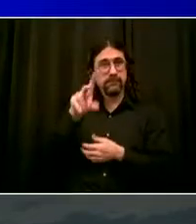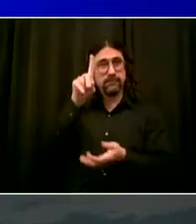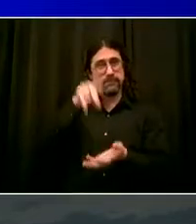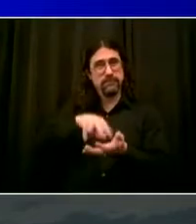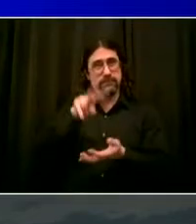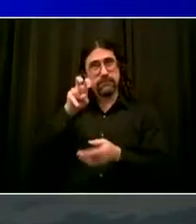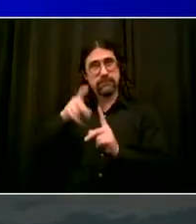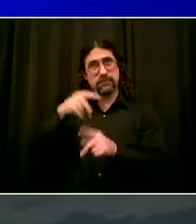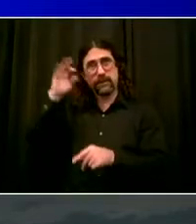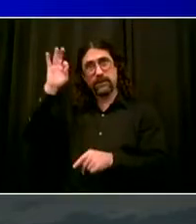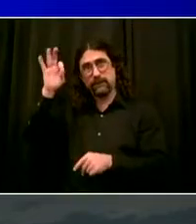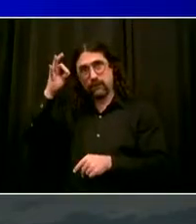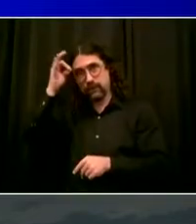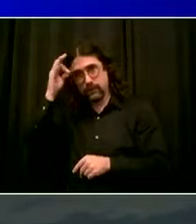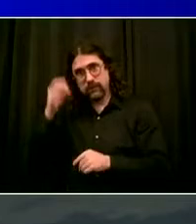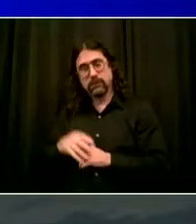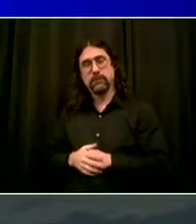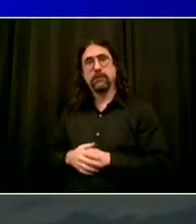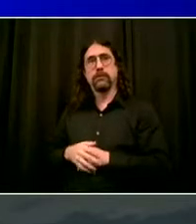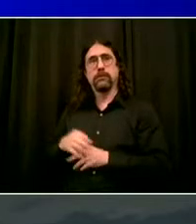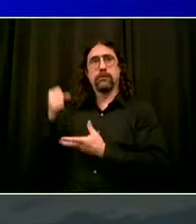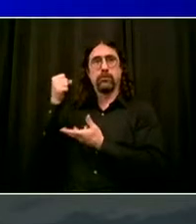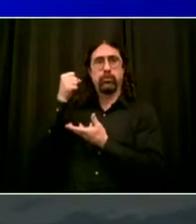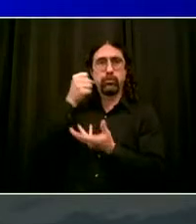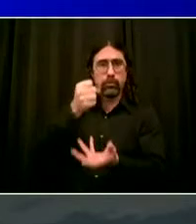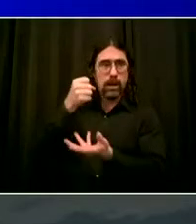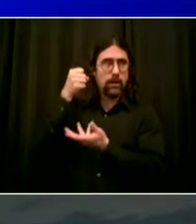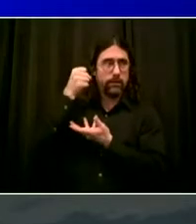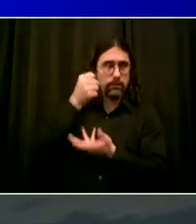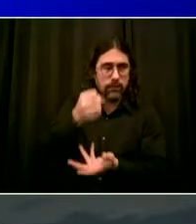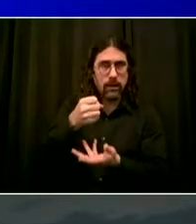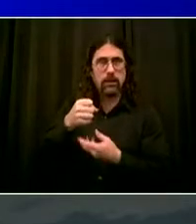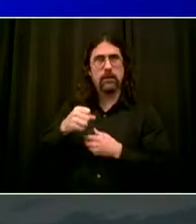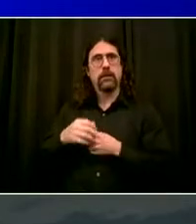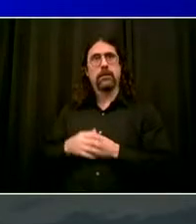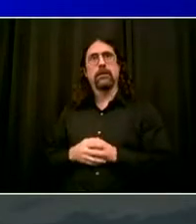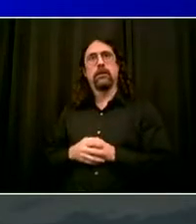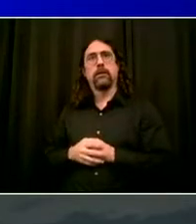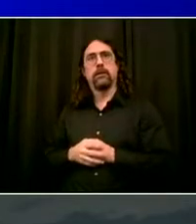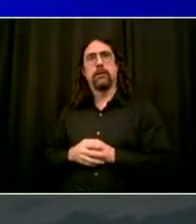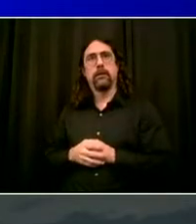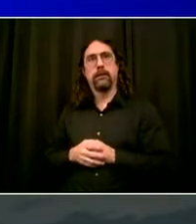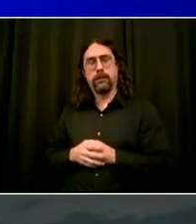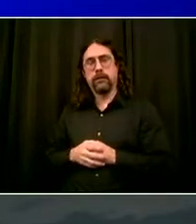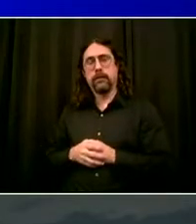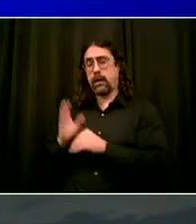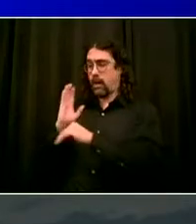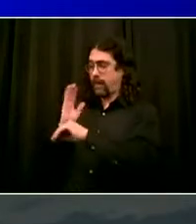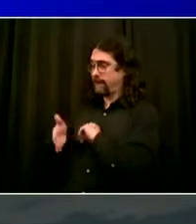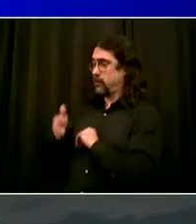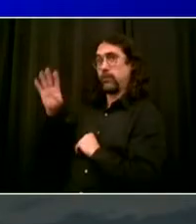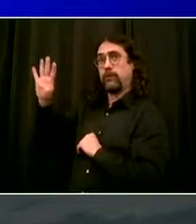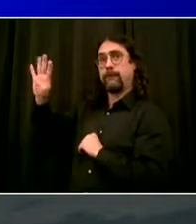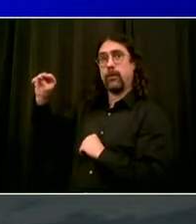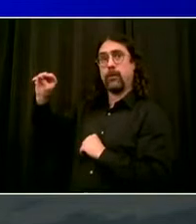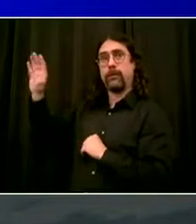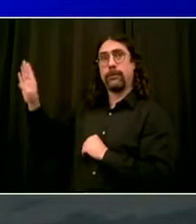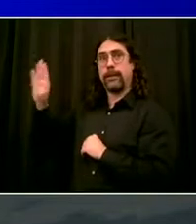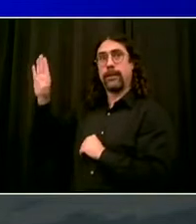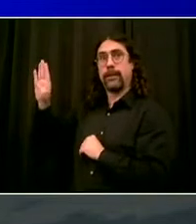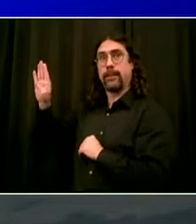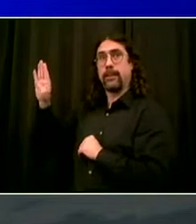the space for economic recovery as result of all those efforts at the end of the spring going into the summer